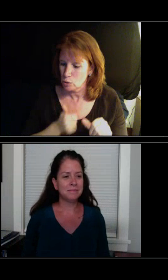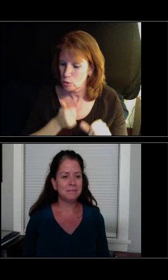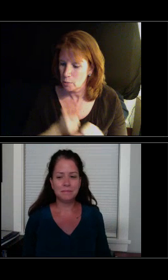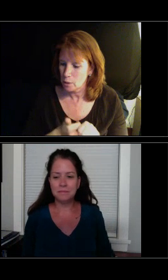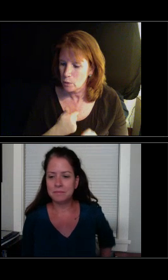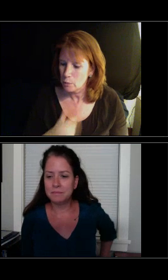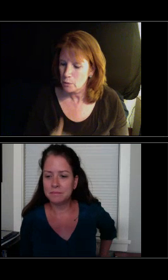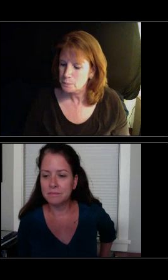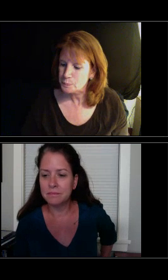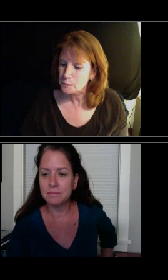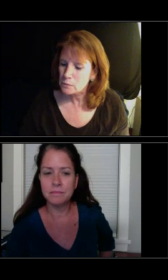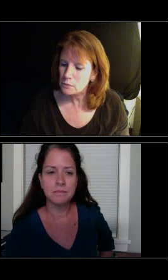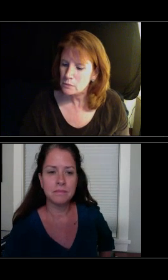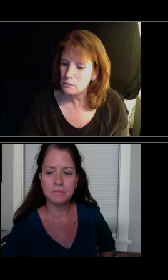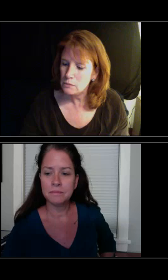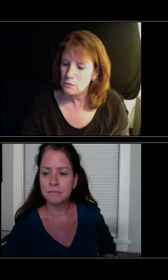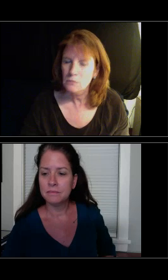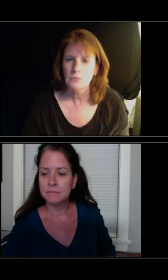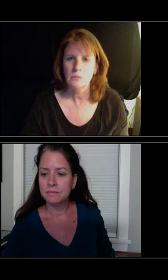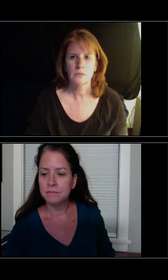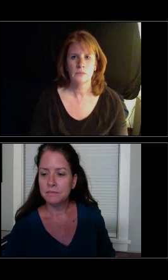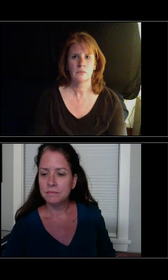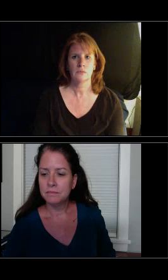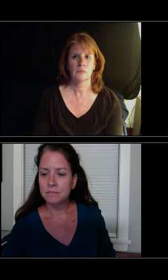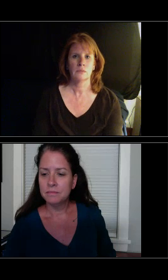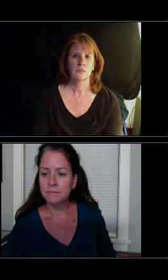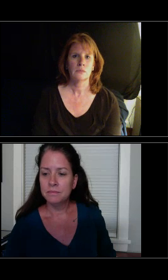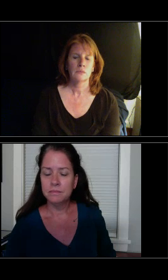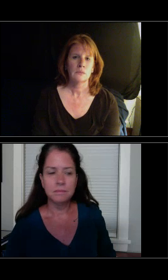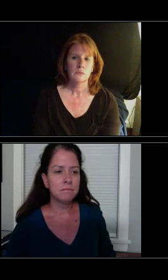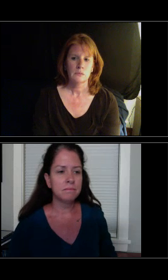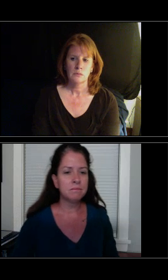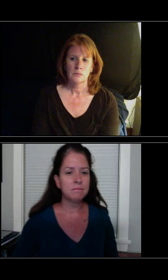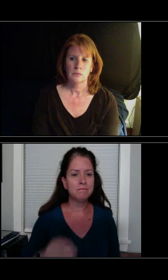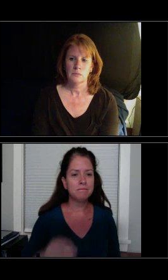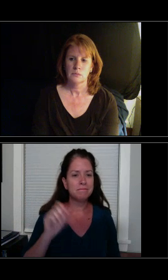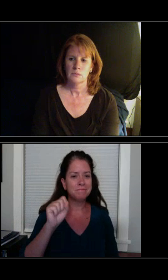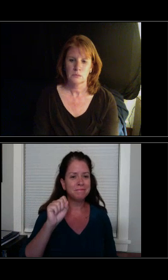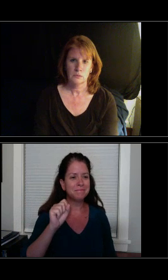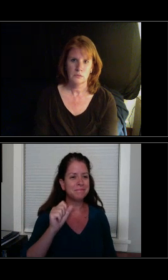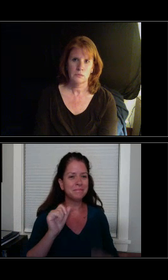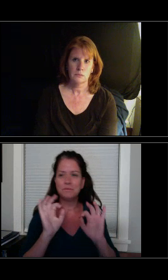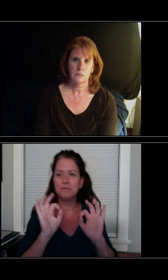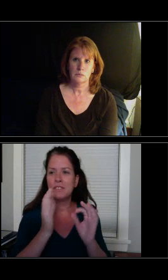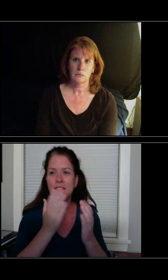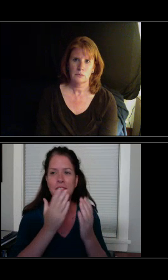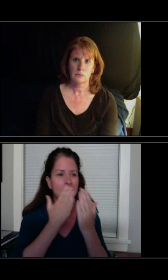questions and comments that are coming up on the chat box here.